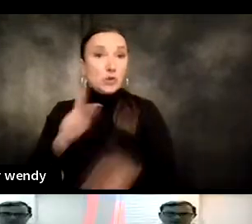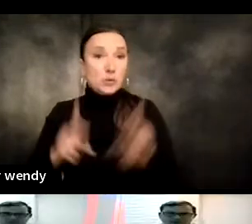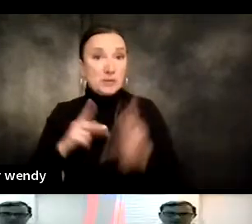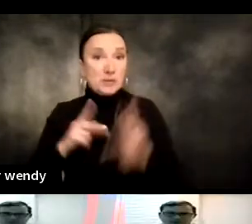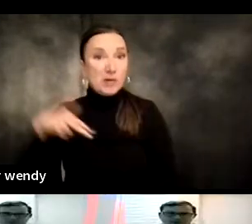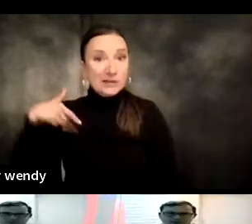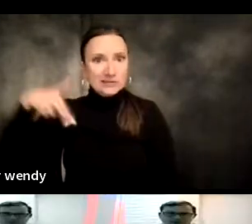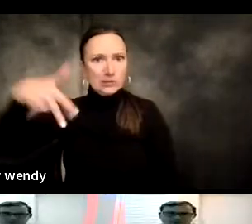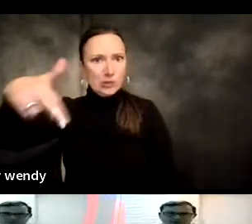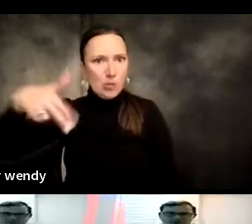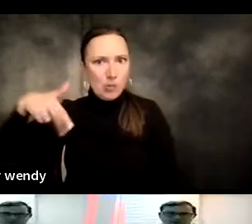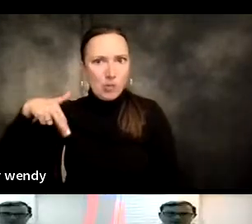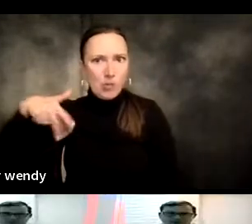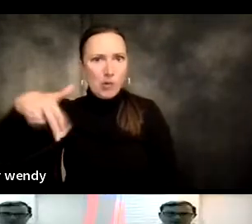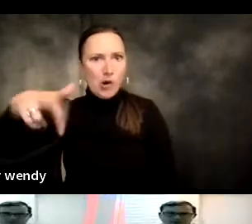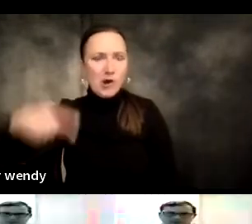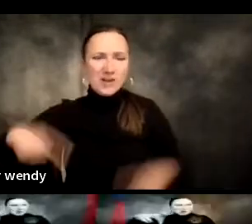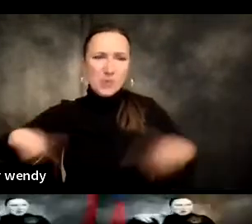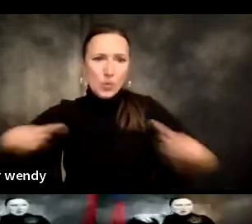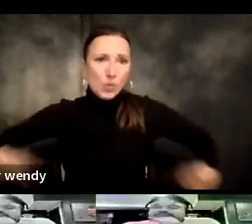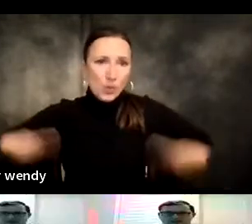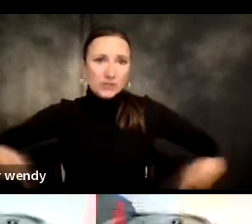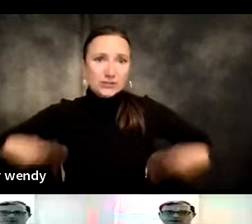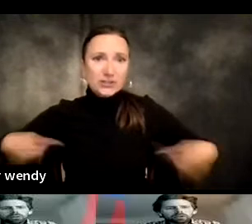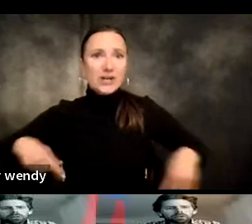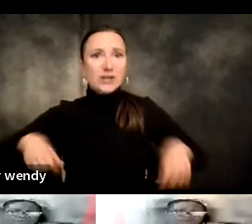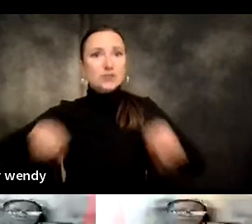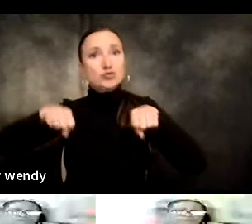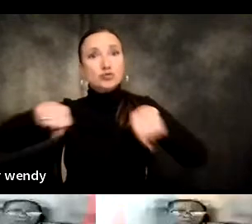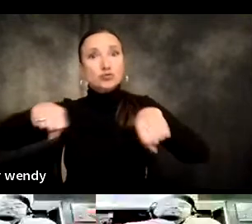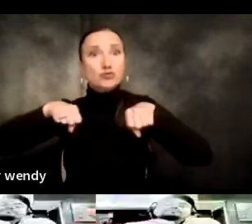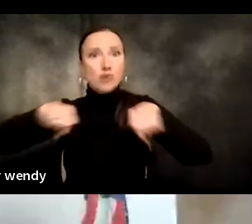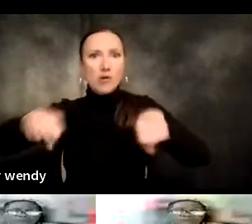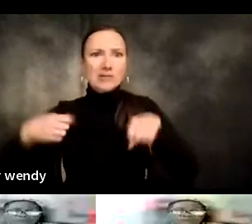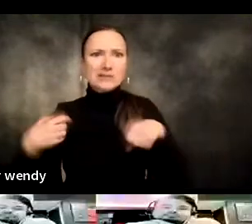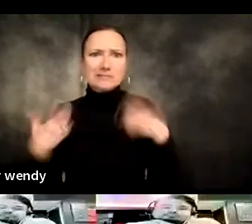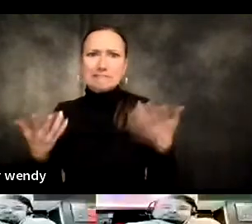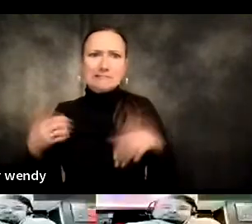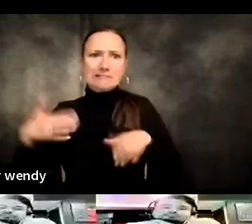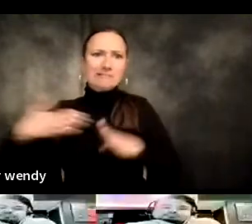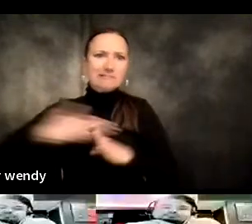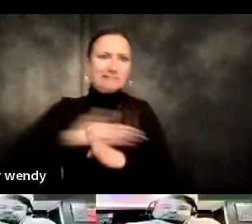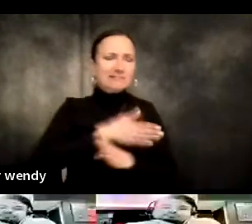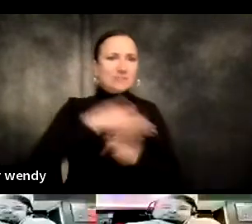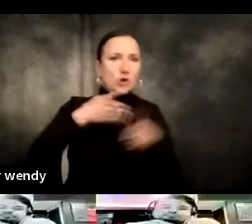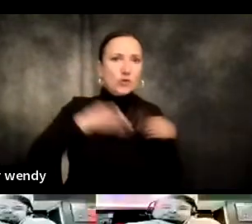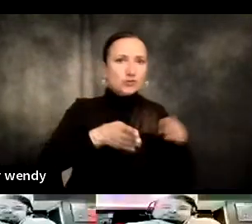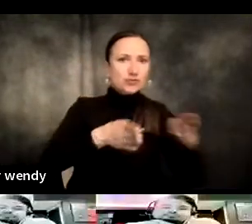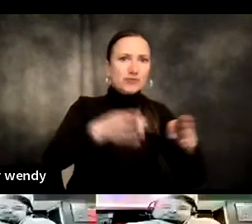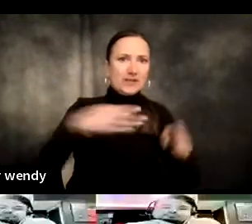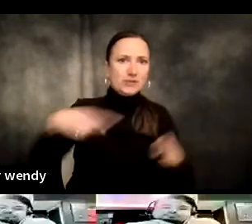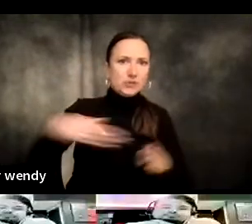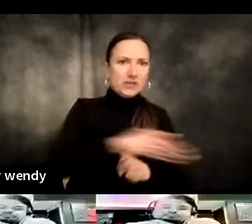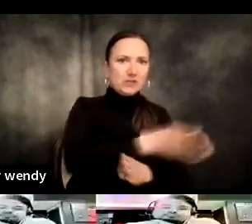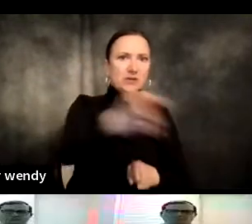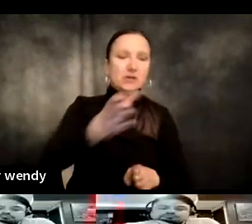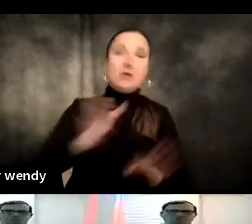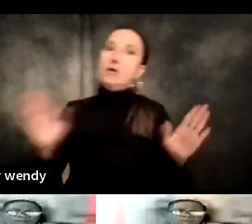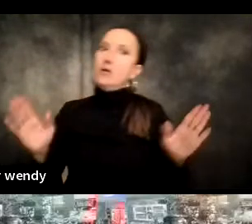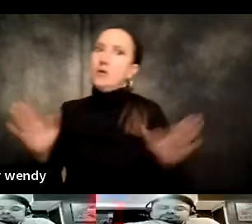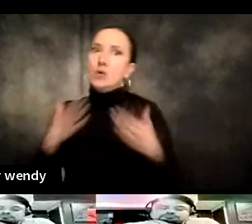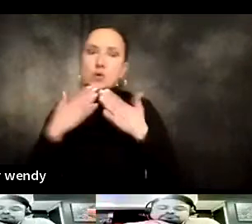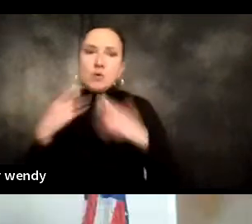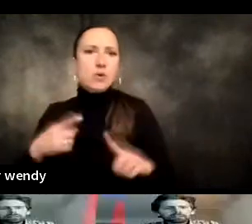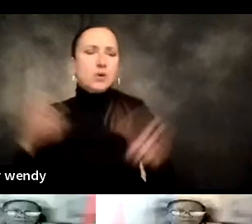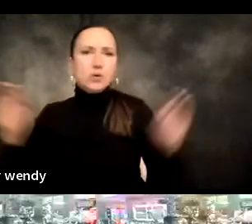you know? I don't want No, people in this- wheelchairs or people pushing strollers to have to go out into the street to get around this cafe. That is a valid point, but